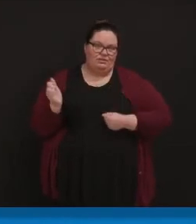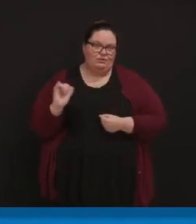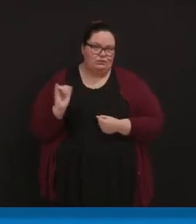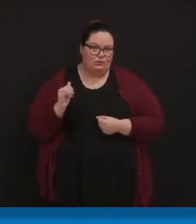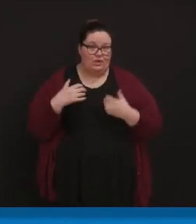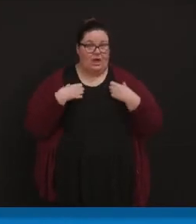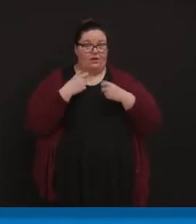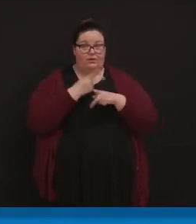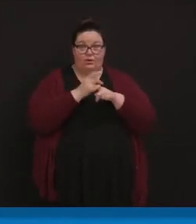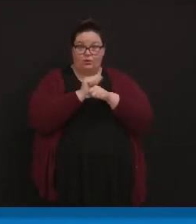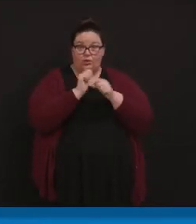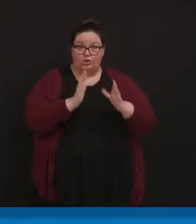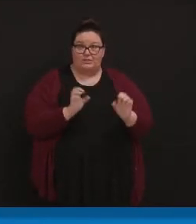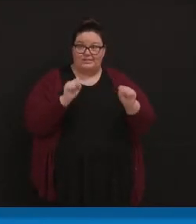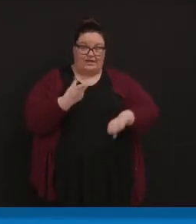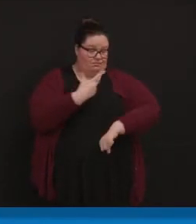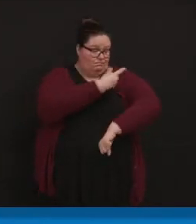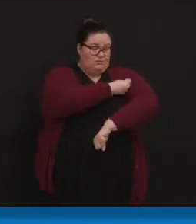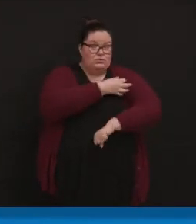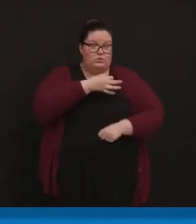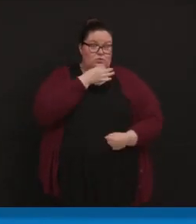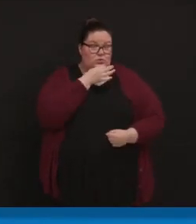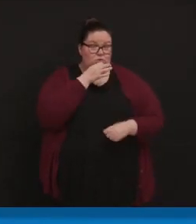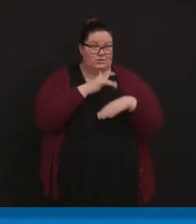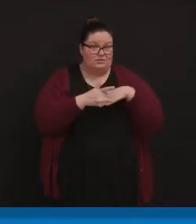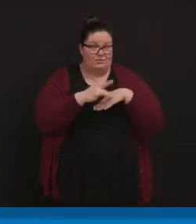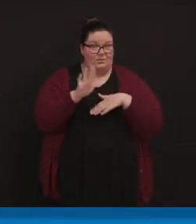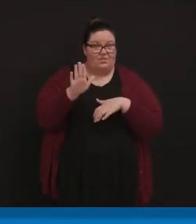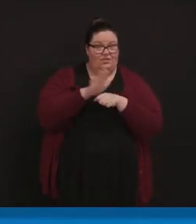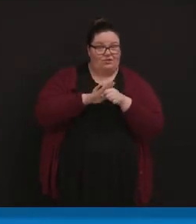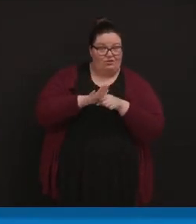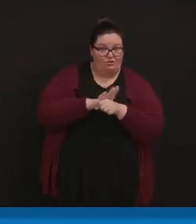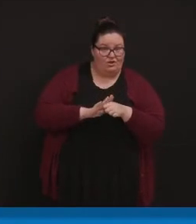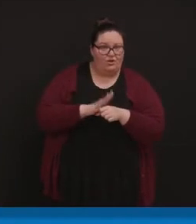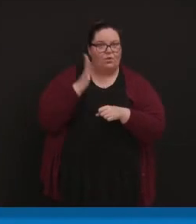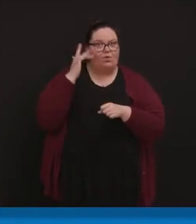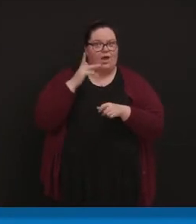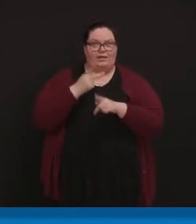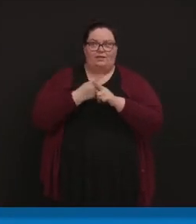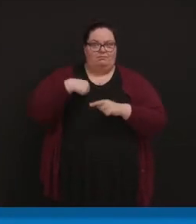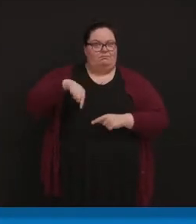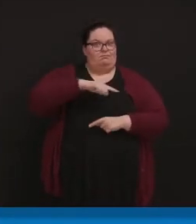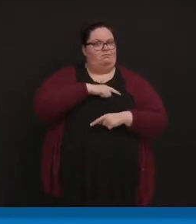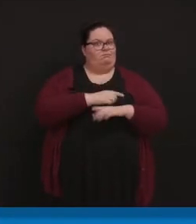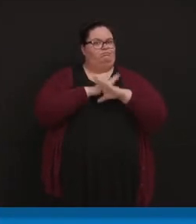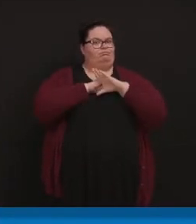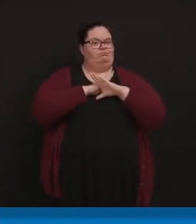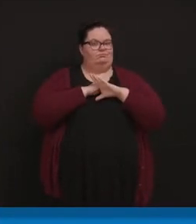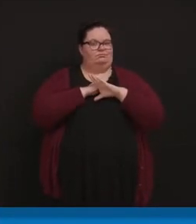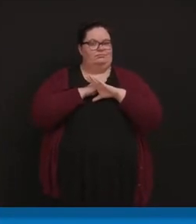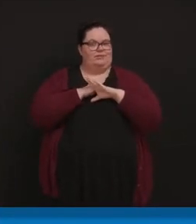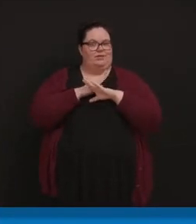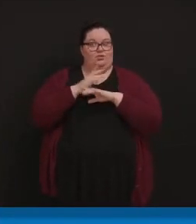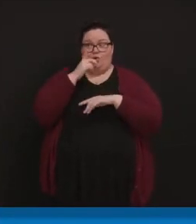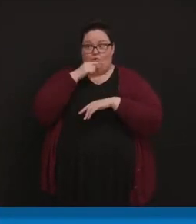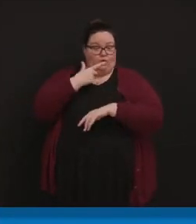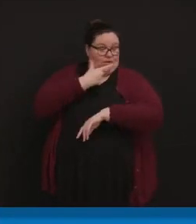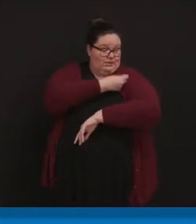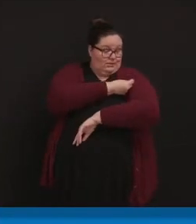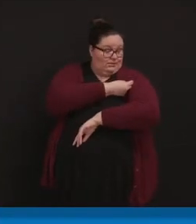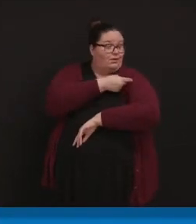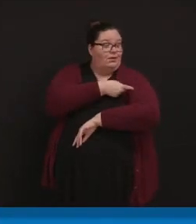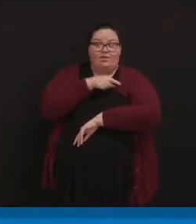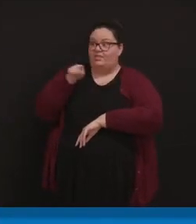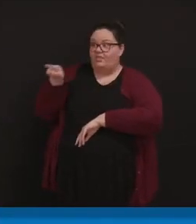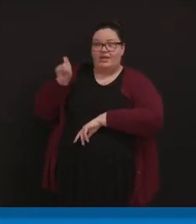that the healthcare workers are able to get the vaccine as soon as it becomes available for them. To keep us healthy, we need to keep them healthy.